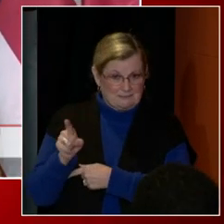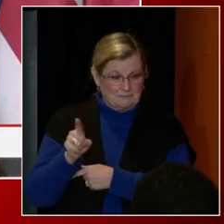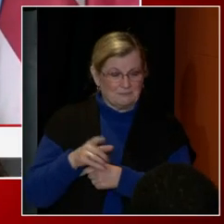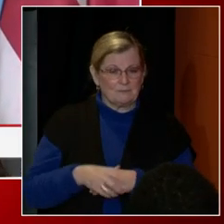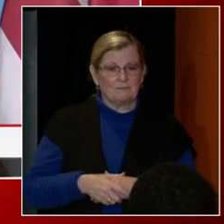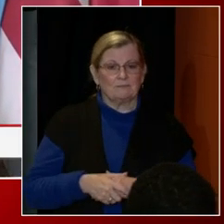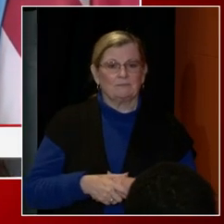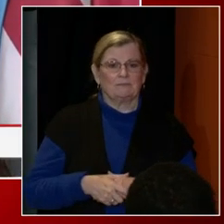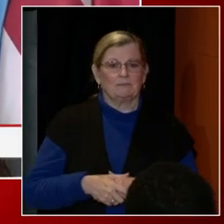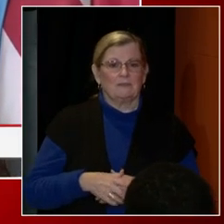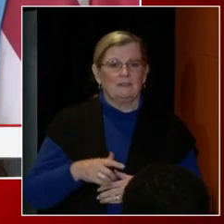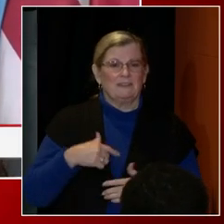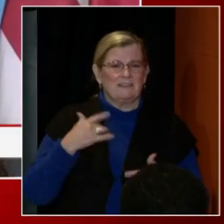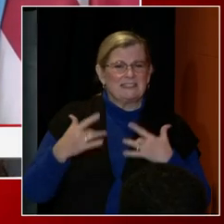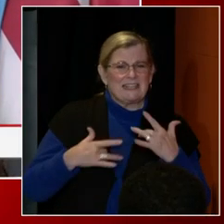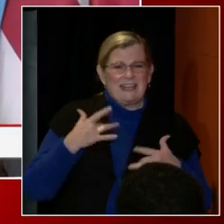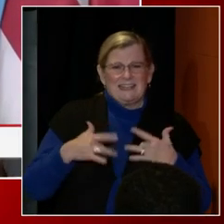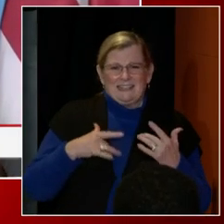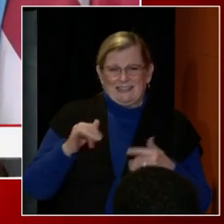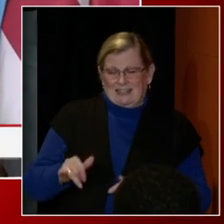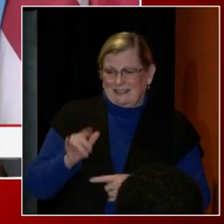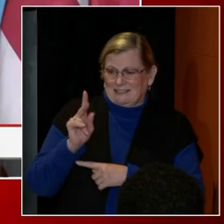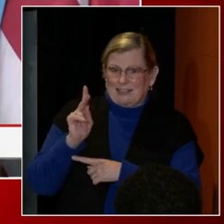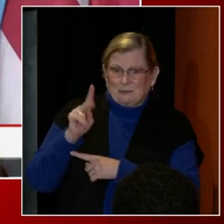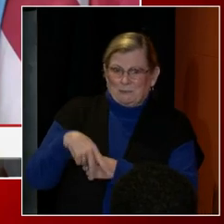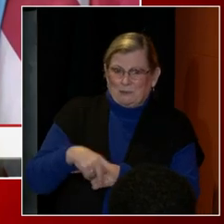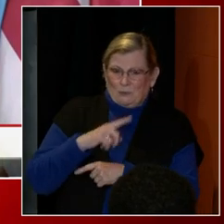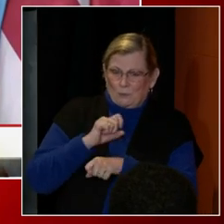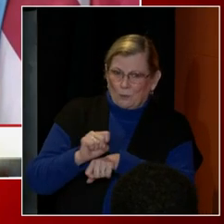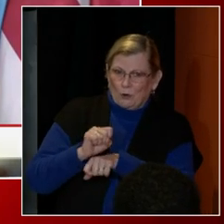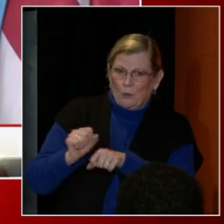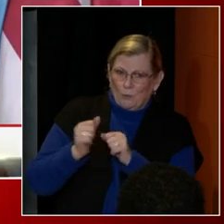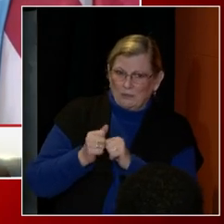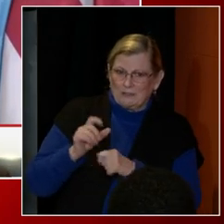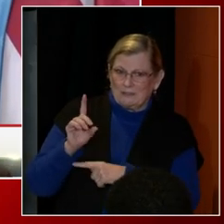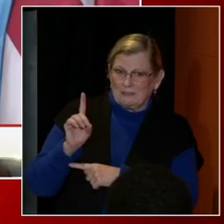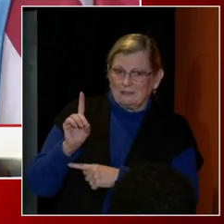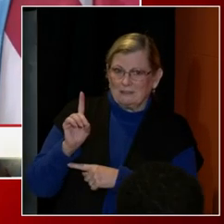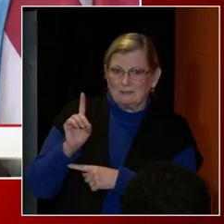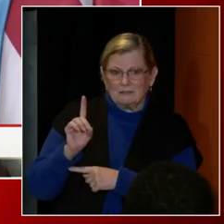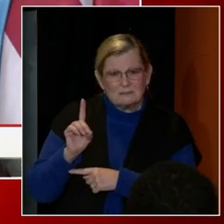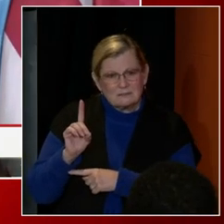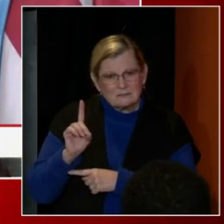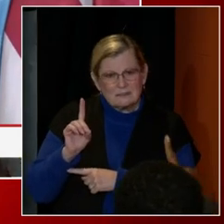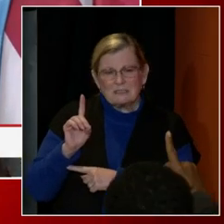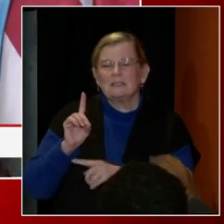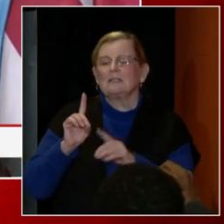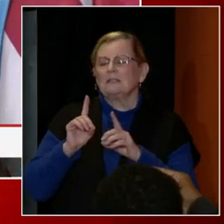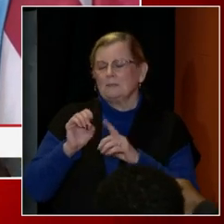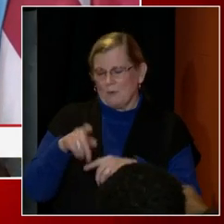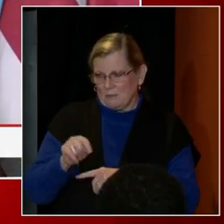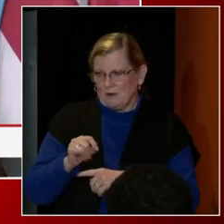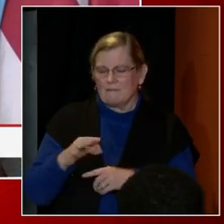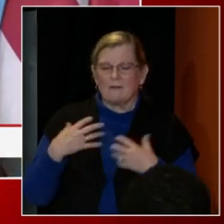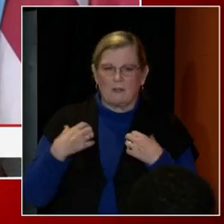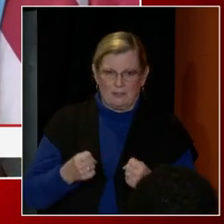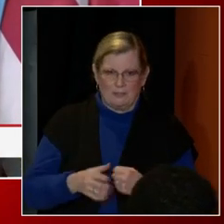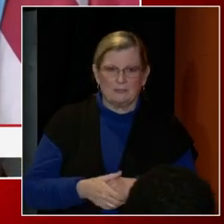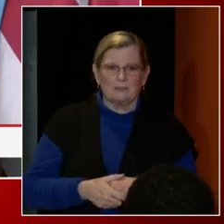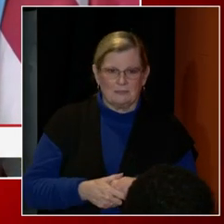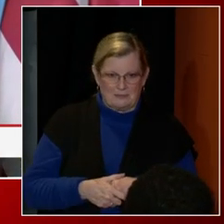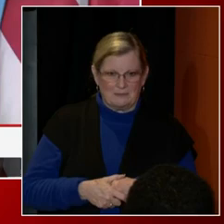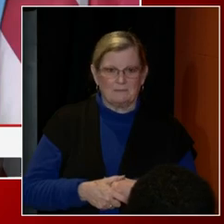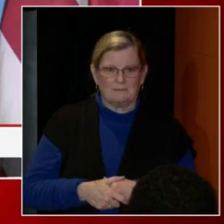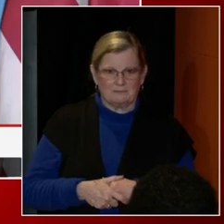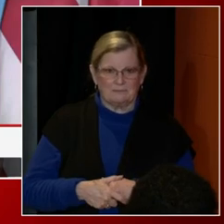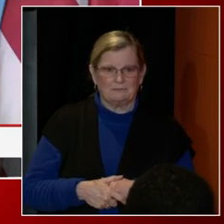DOH to be among 6 first vaccinators in the district. So with that, we're available